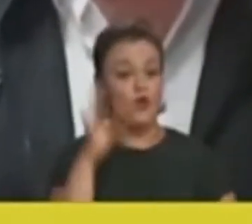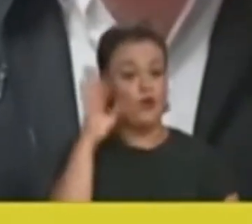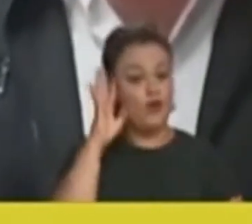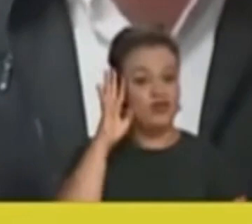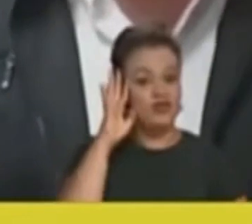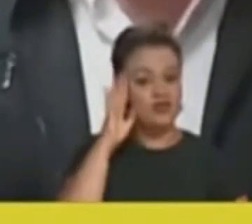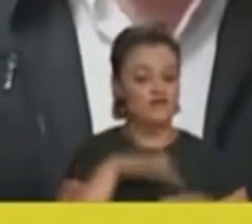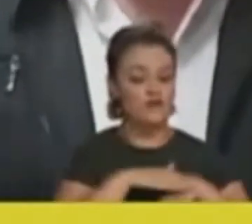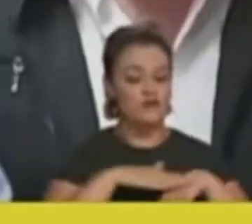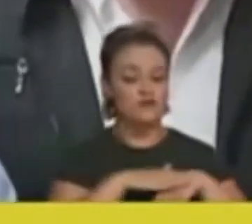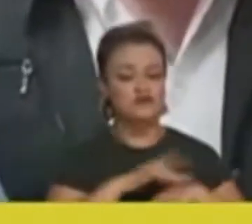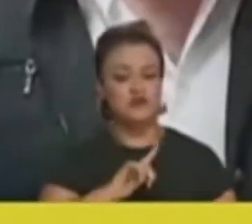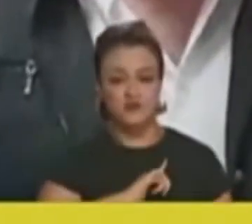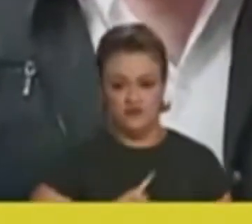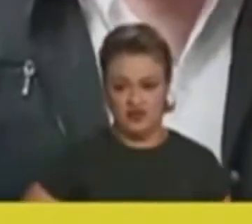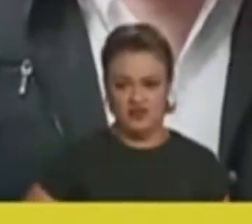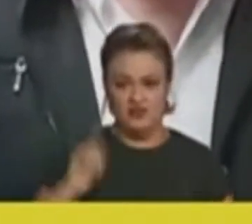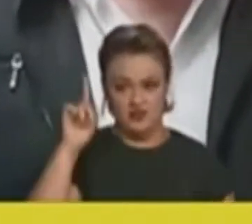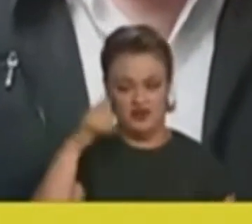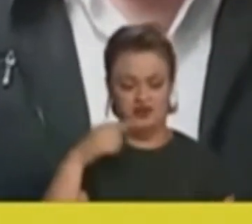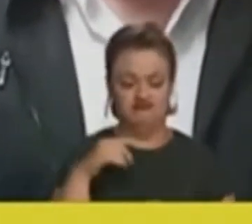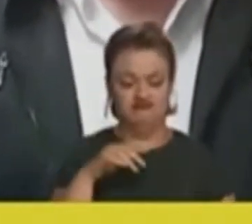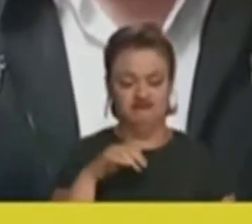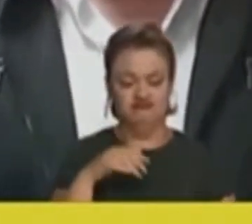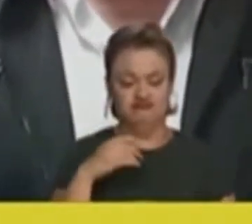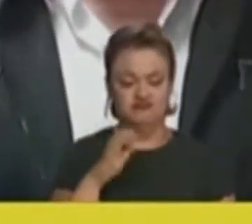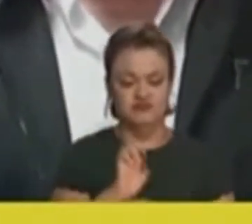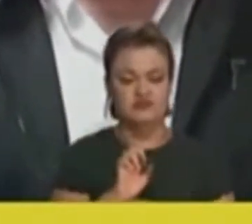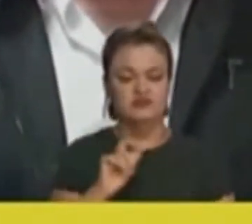and we're going to prove